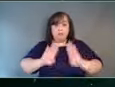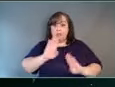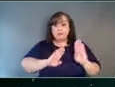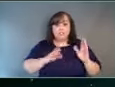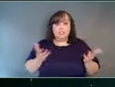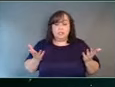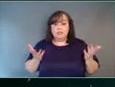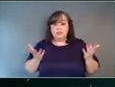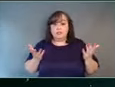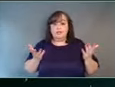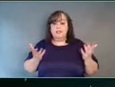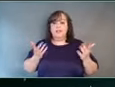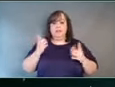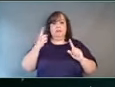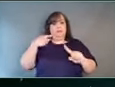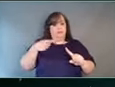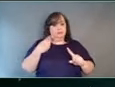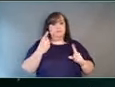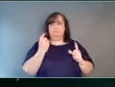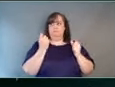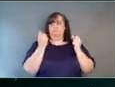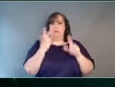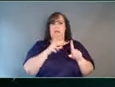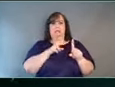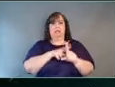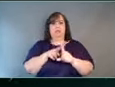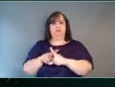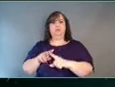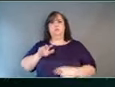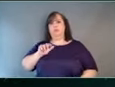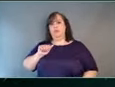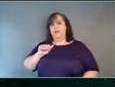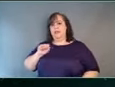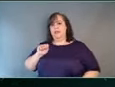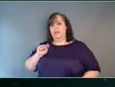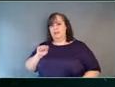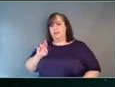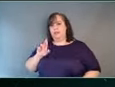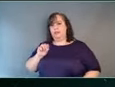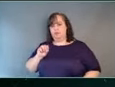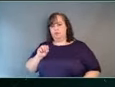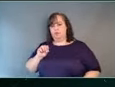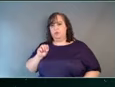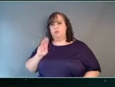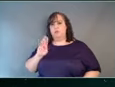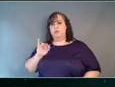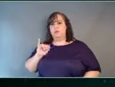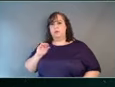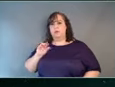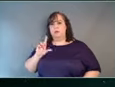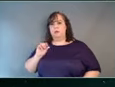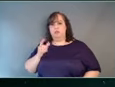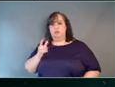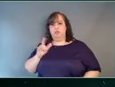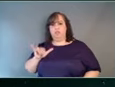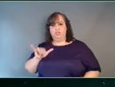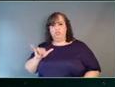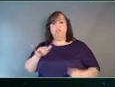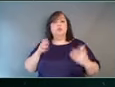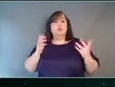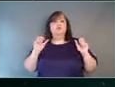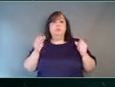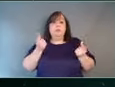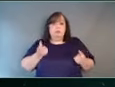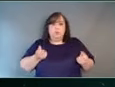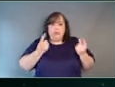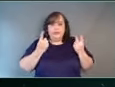especially because it has many applications to astrobiology, are great things to just begin understanding the world around you and questioning why are things the